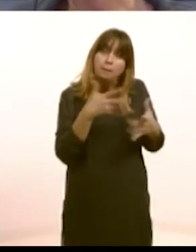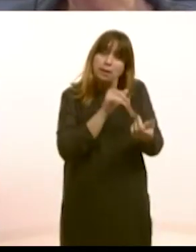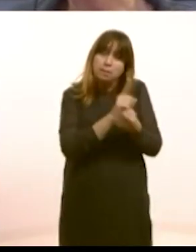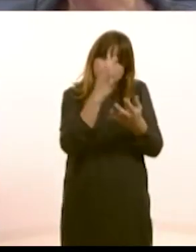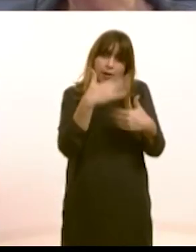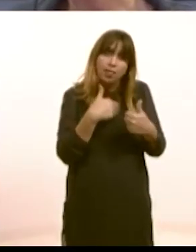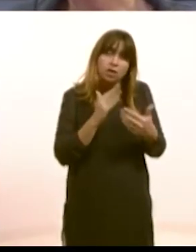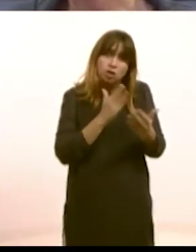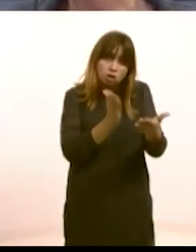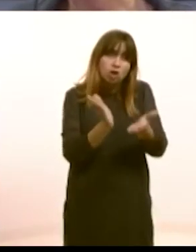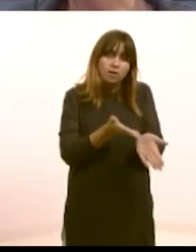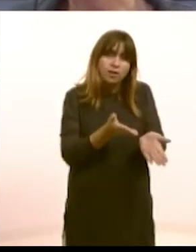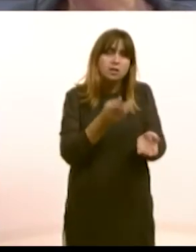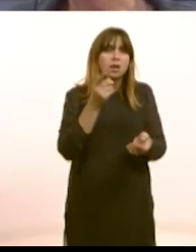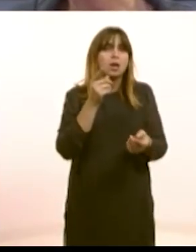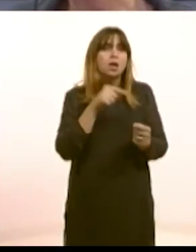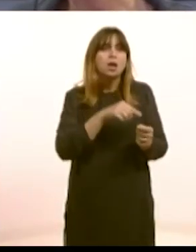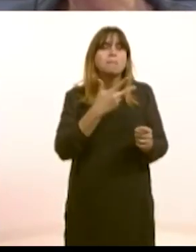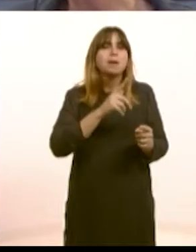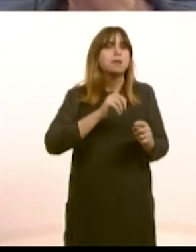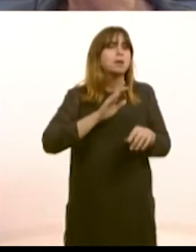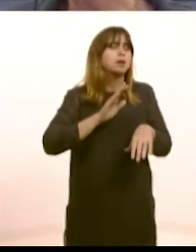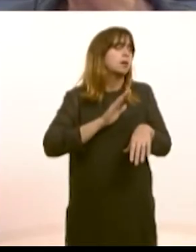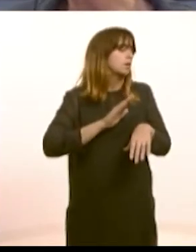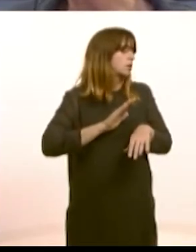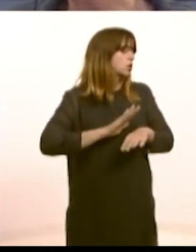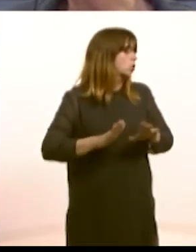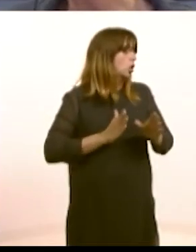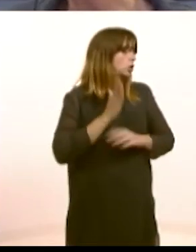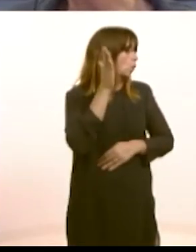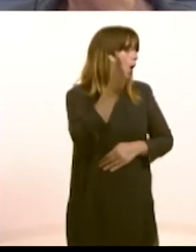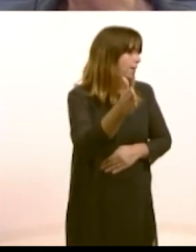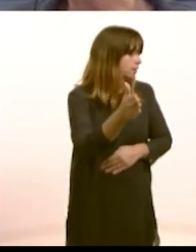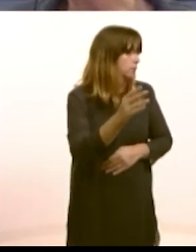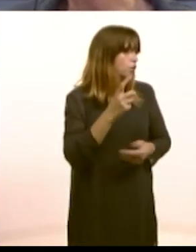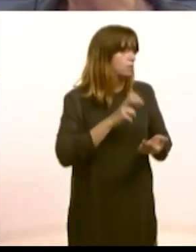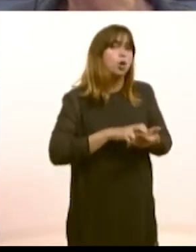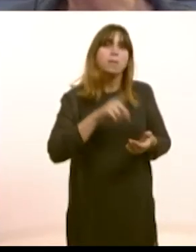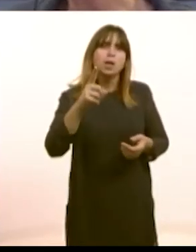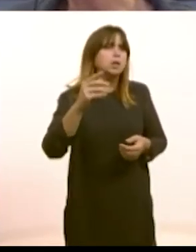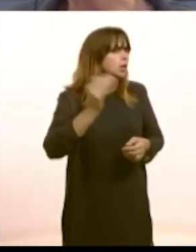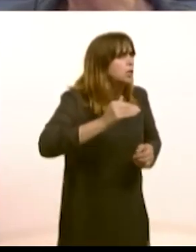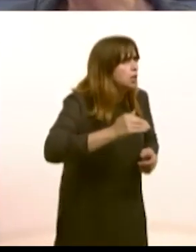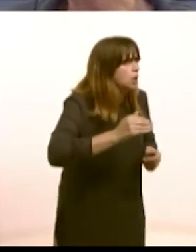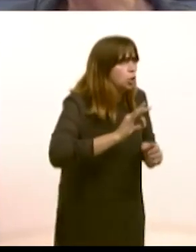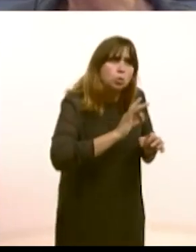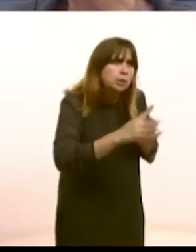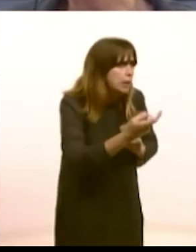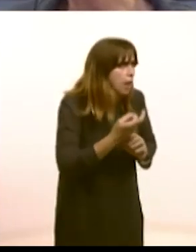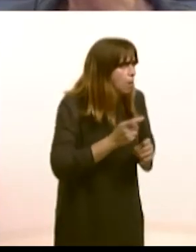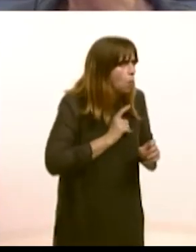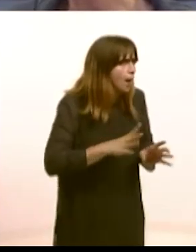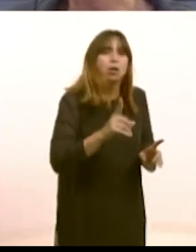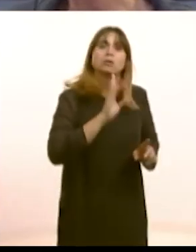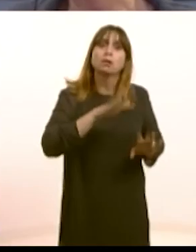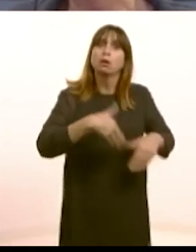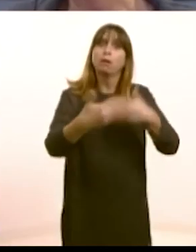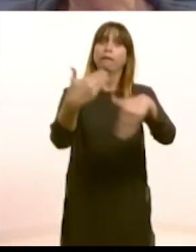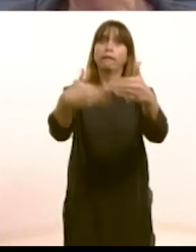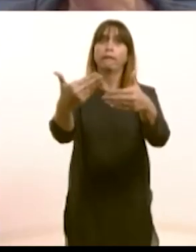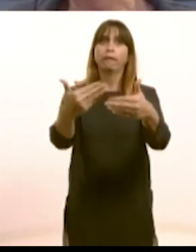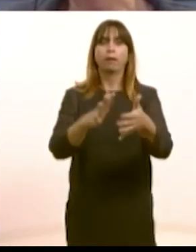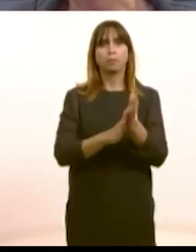problems with services failing to follow up on patients who did not turn up for their first appointments. You once admitted, First Minister, that